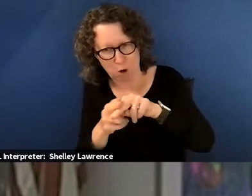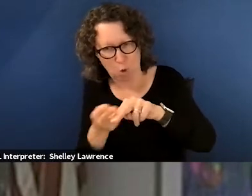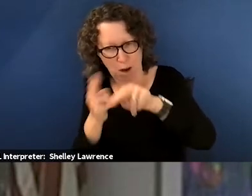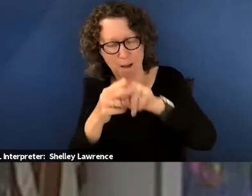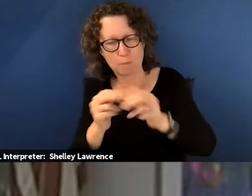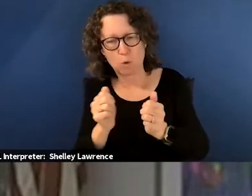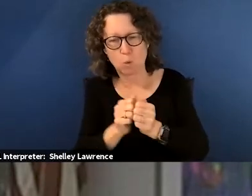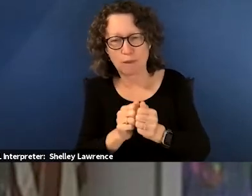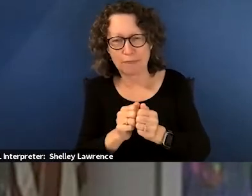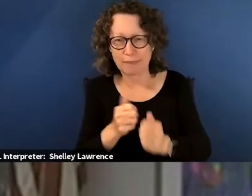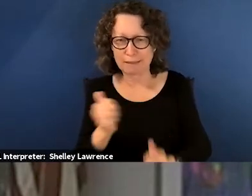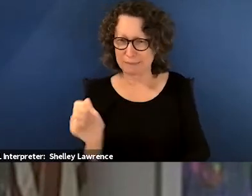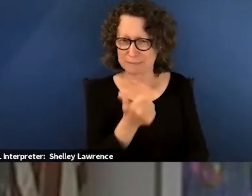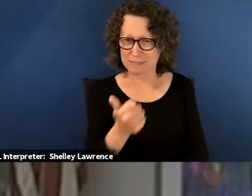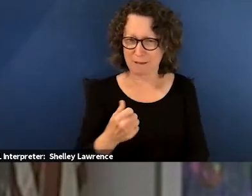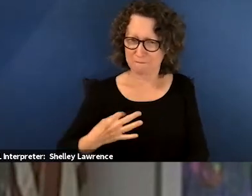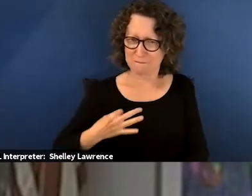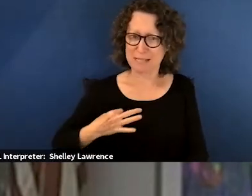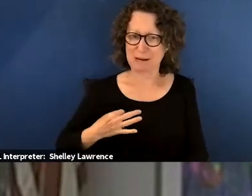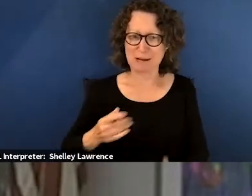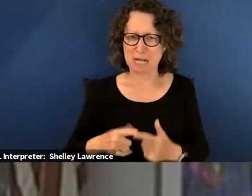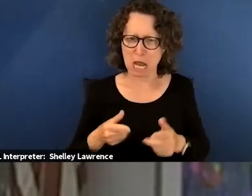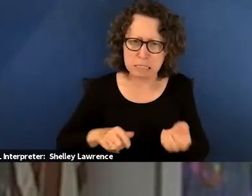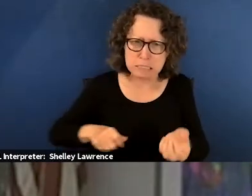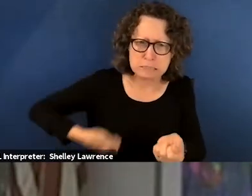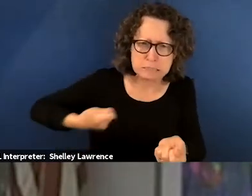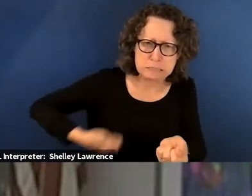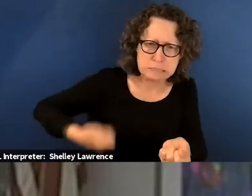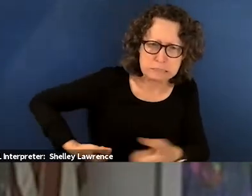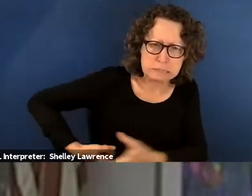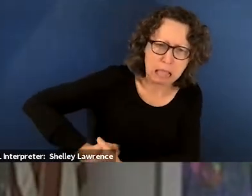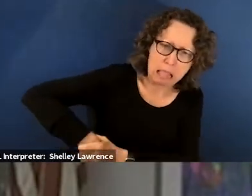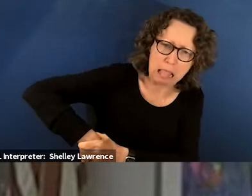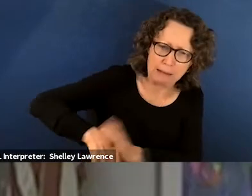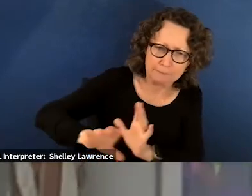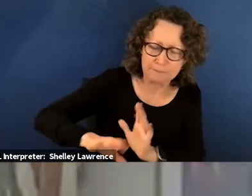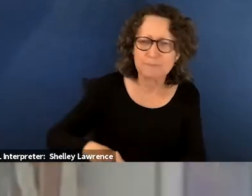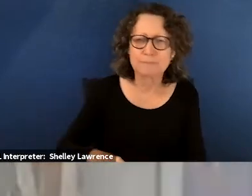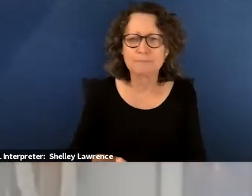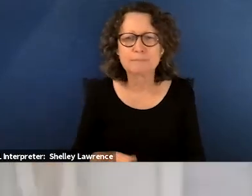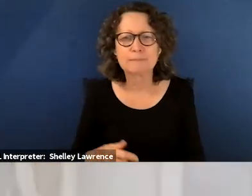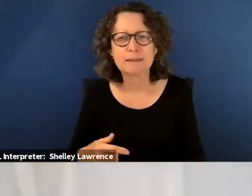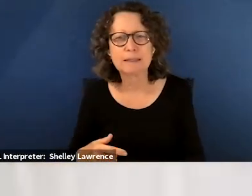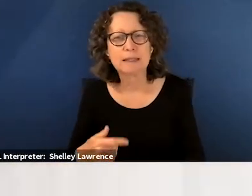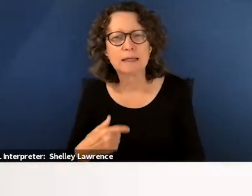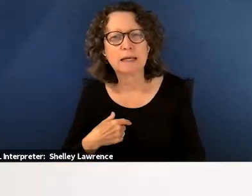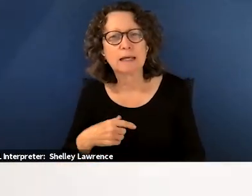voluntarily. So thank you. Thank you, Ms. Munoz. I do want to say I didn't highlight the